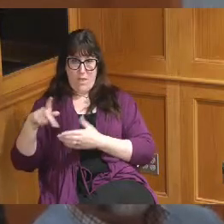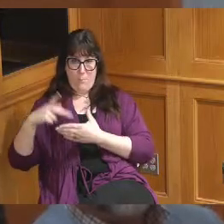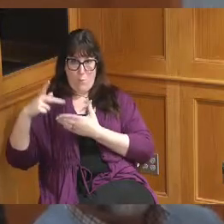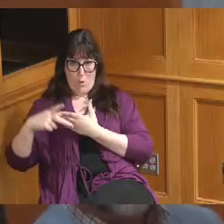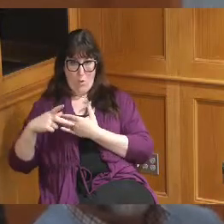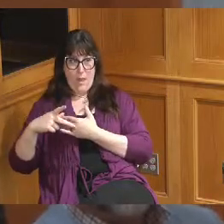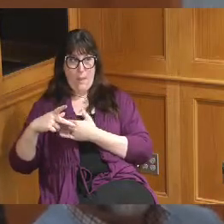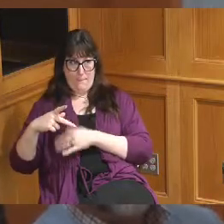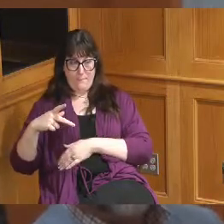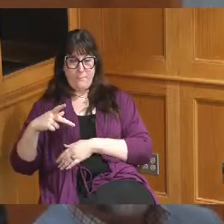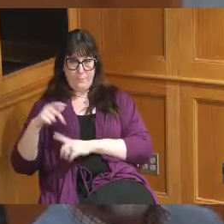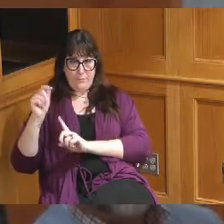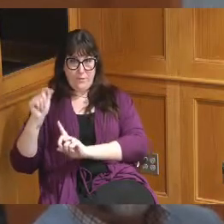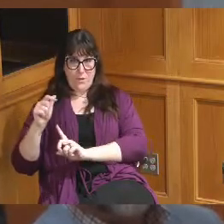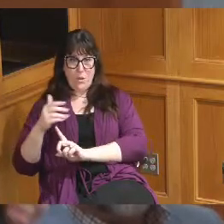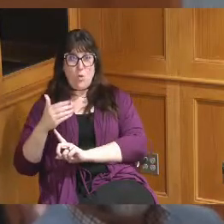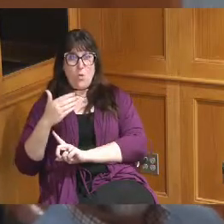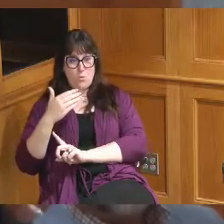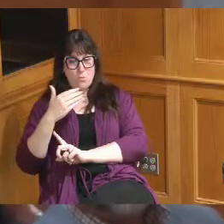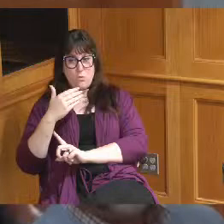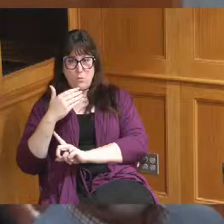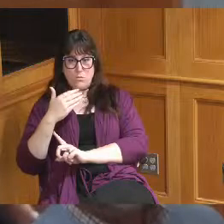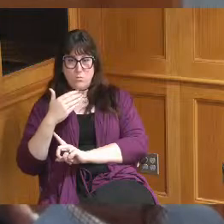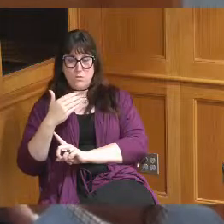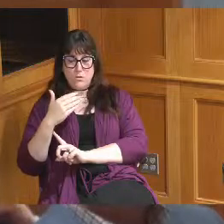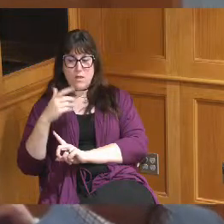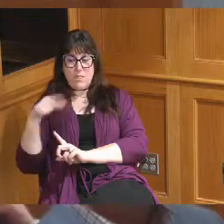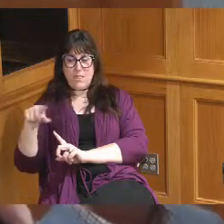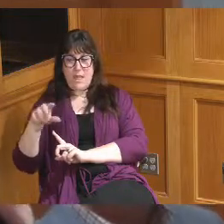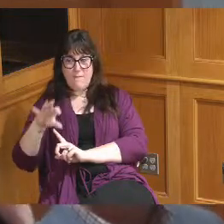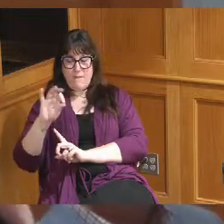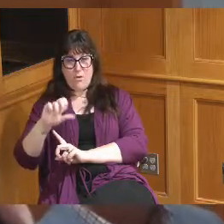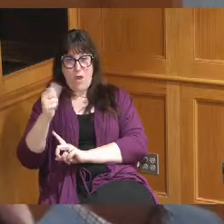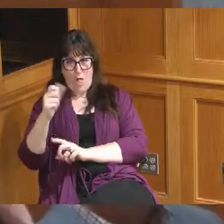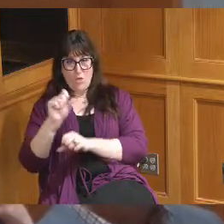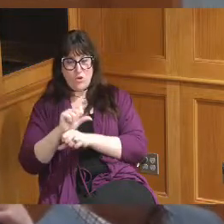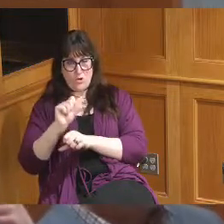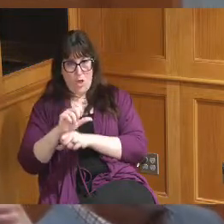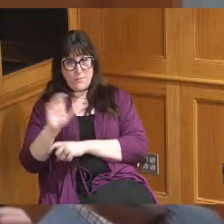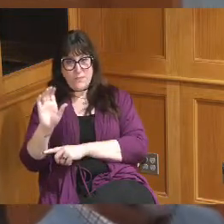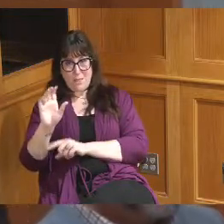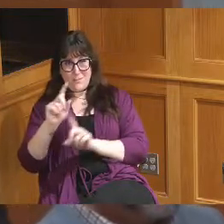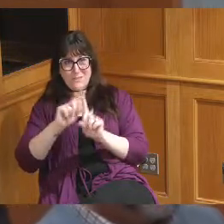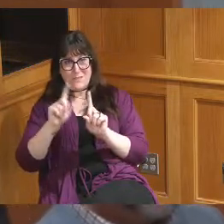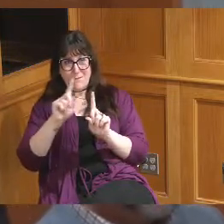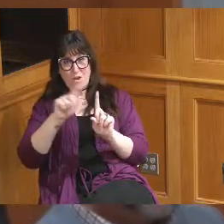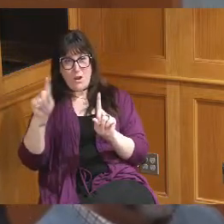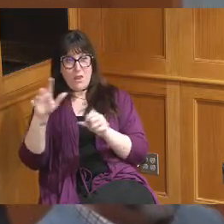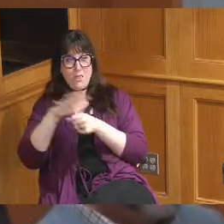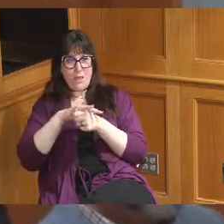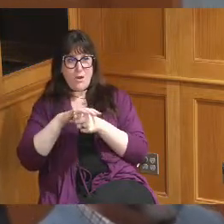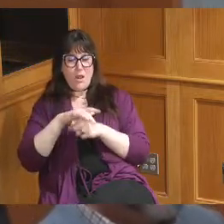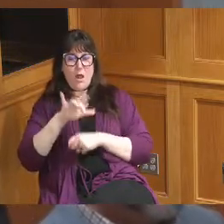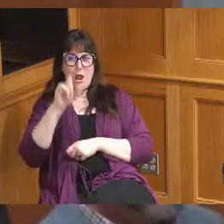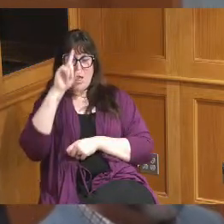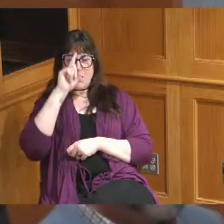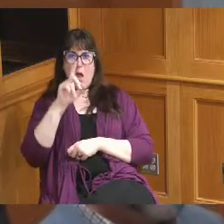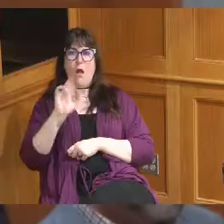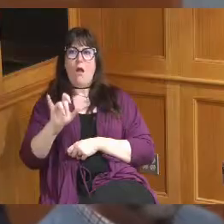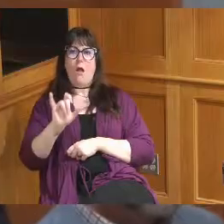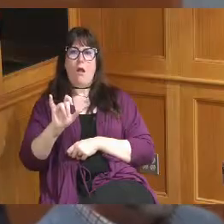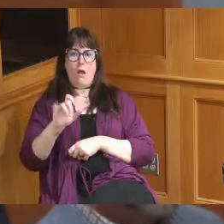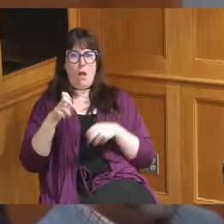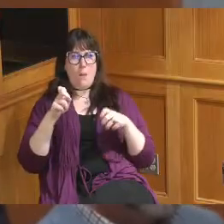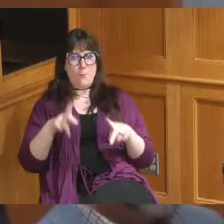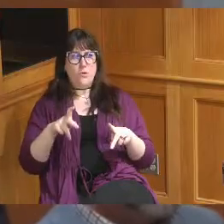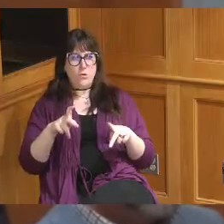very well spoken for. They had found other jobs in Columbus and in that area. And I thought that would be a great opportunity